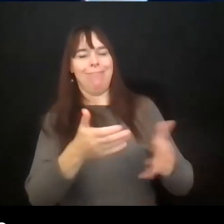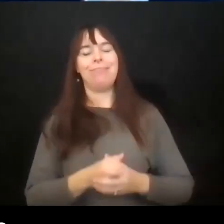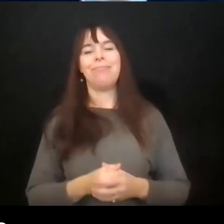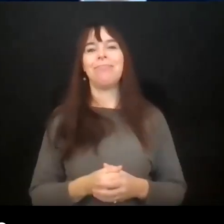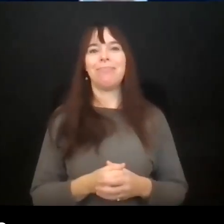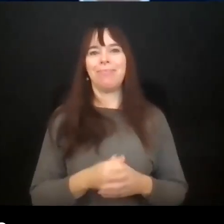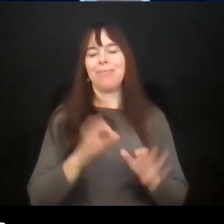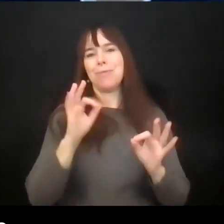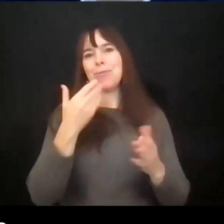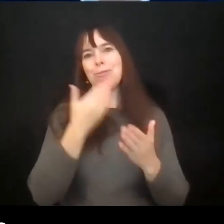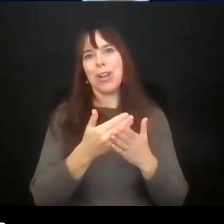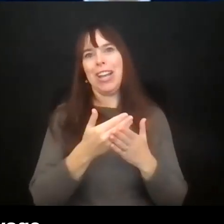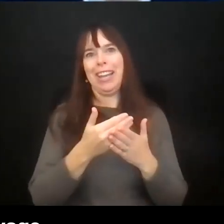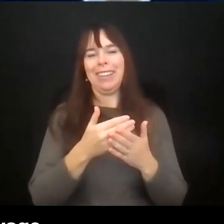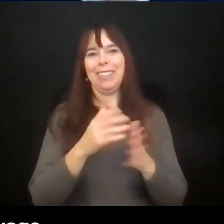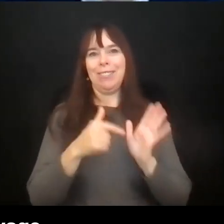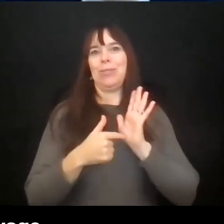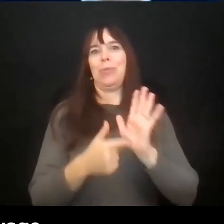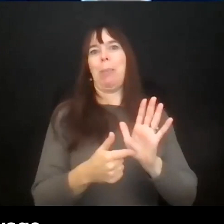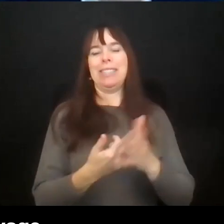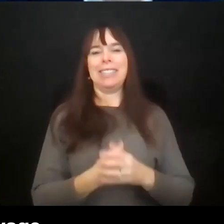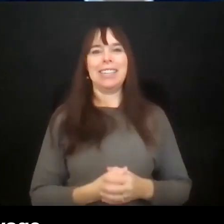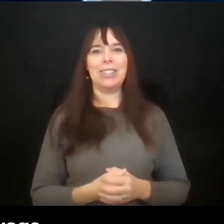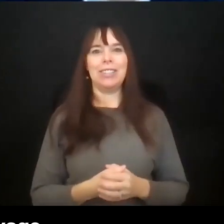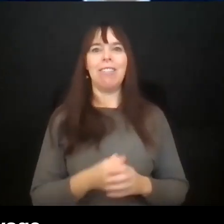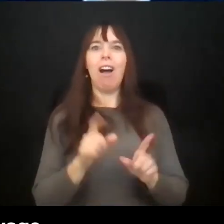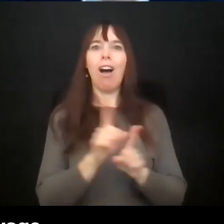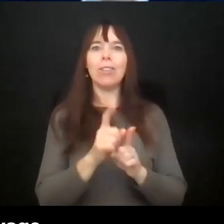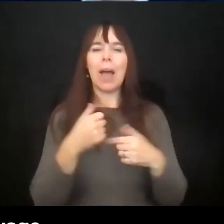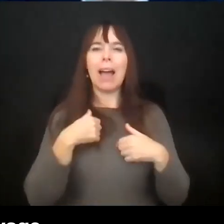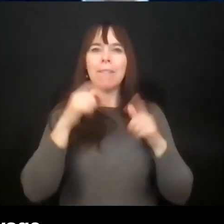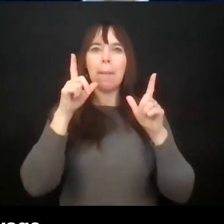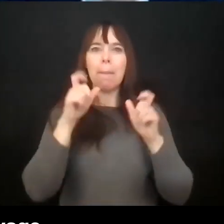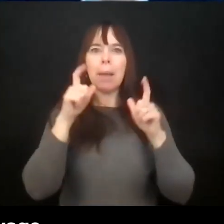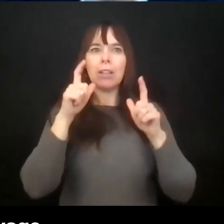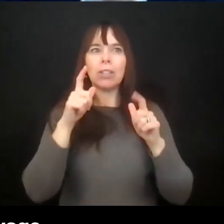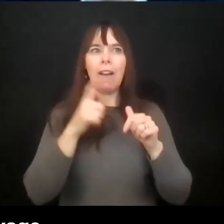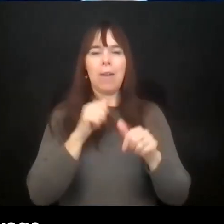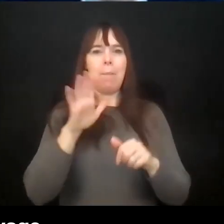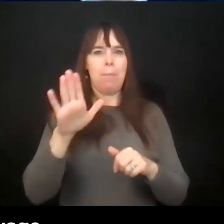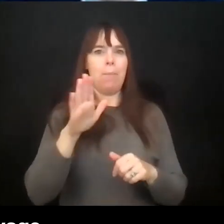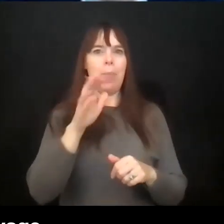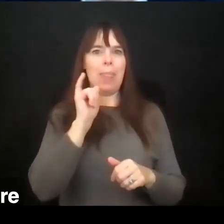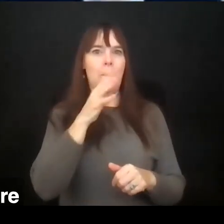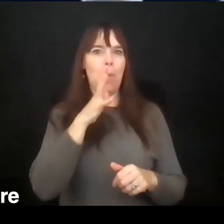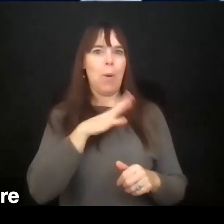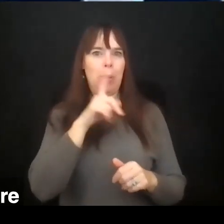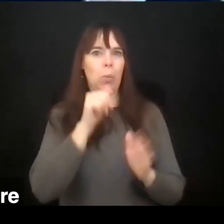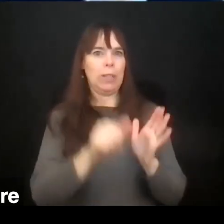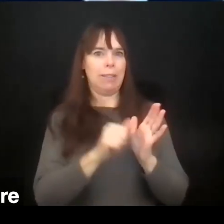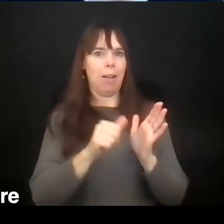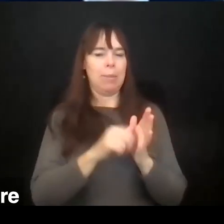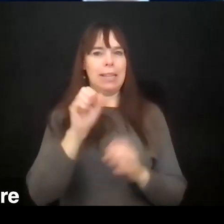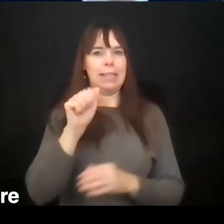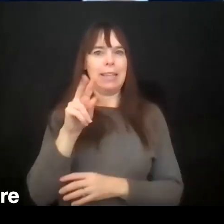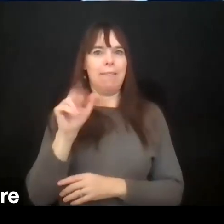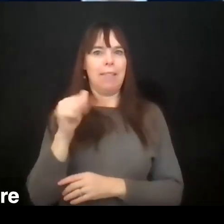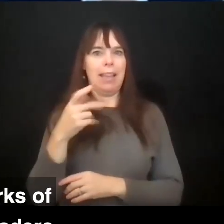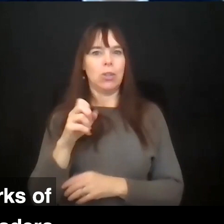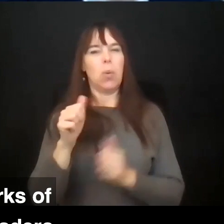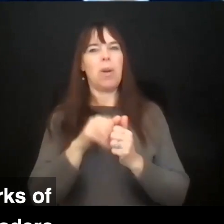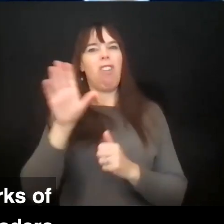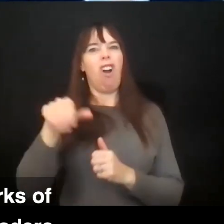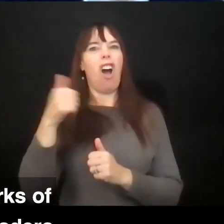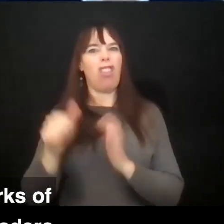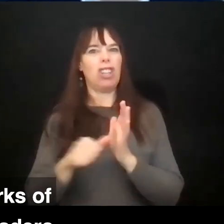it's a great piece. And I also have a picture of Augusta Savage and another sculpture that she did.